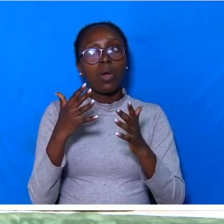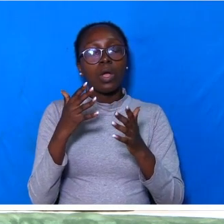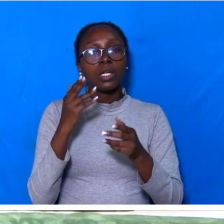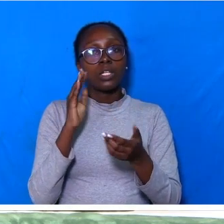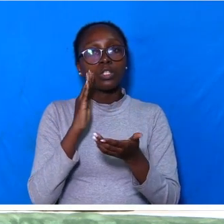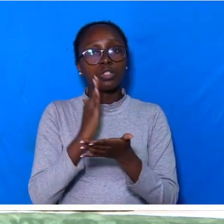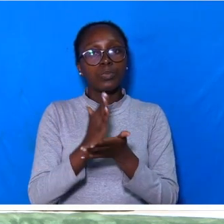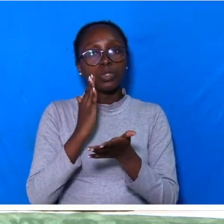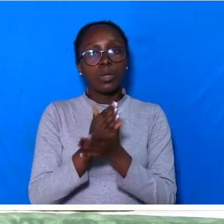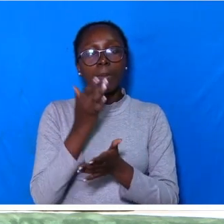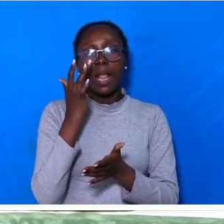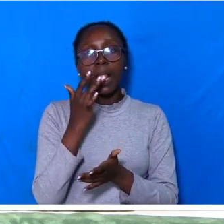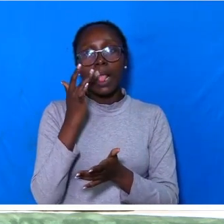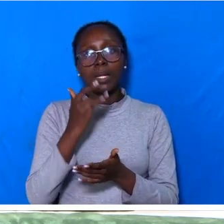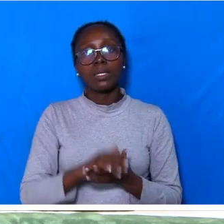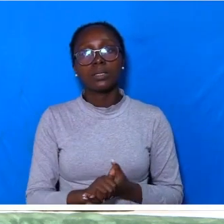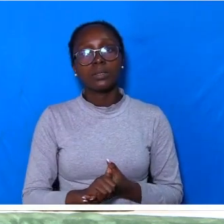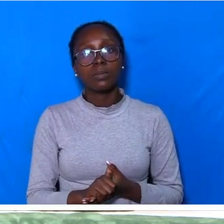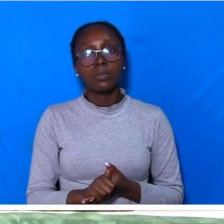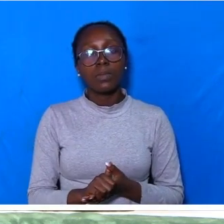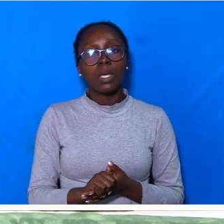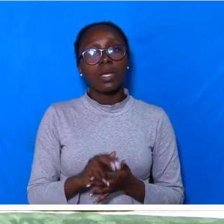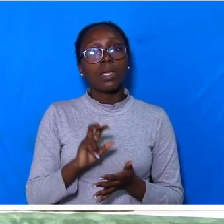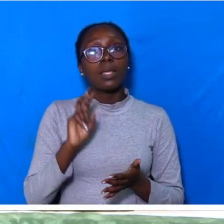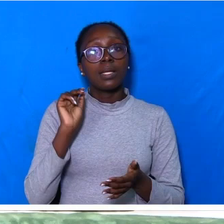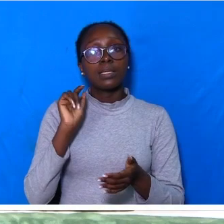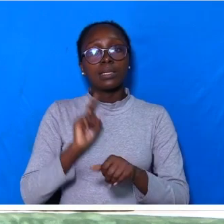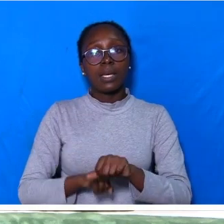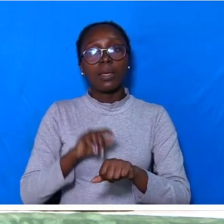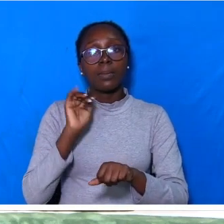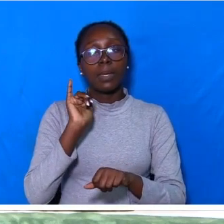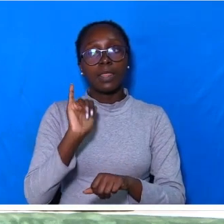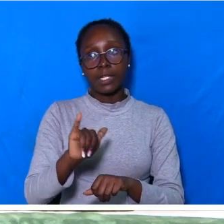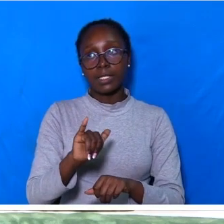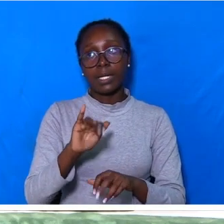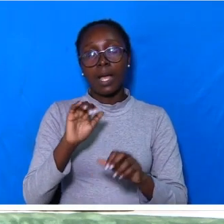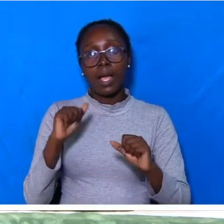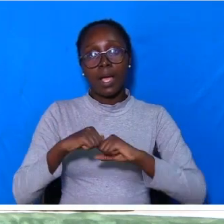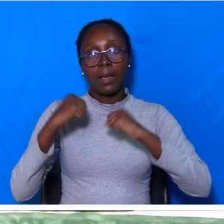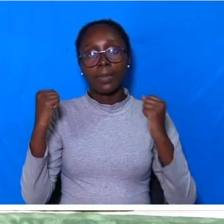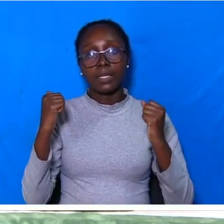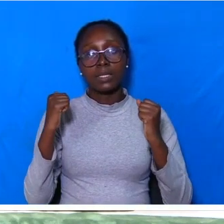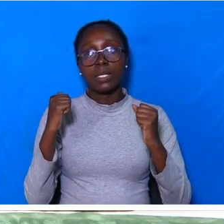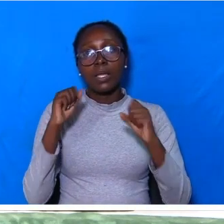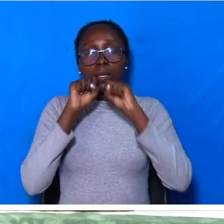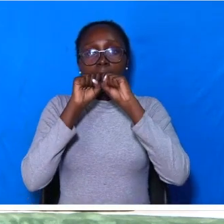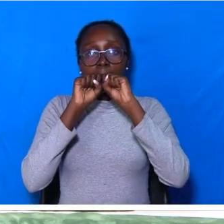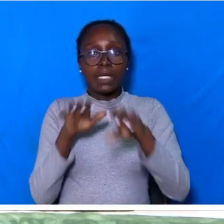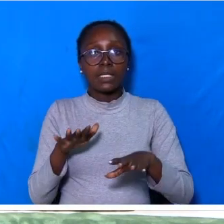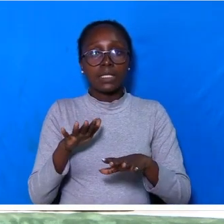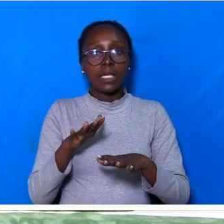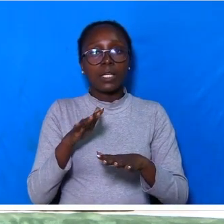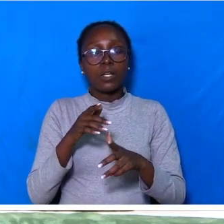the anointing of God goes away from you. And so, number one, we see Saul losing